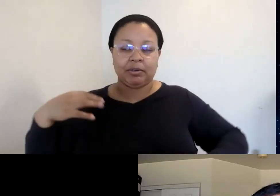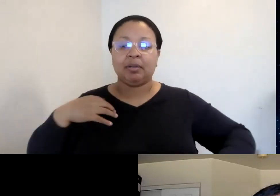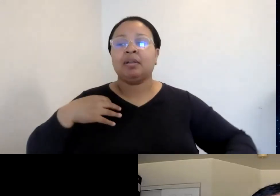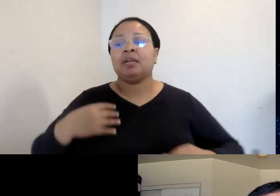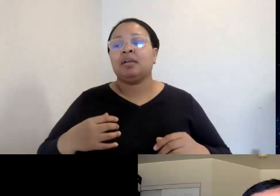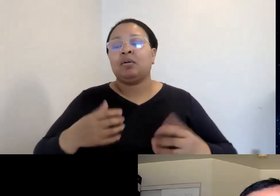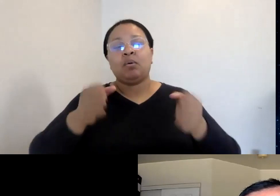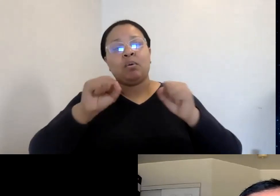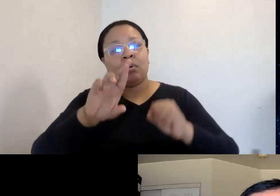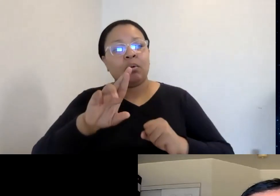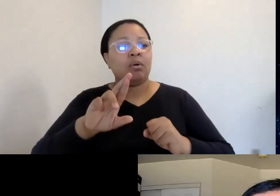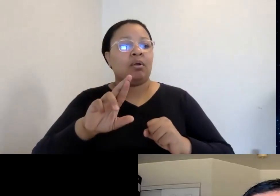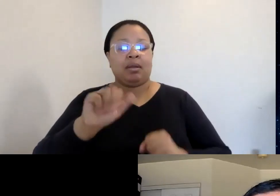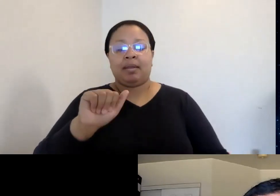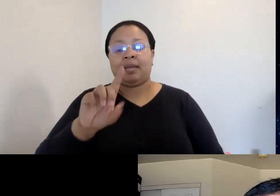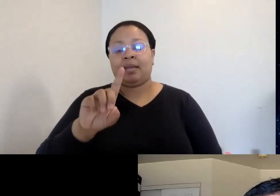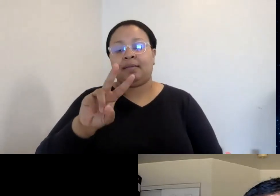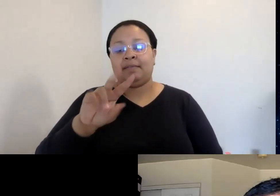advisory committee. I know that there's a lot of